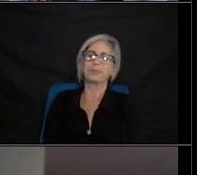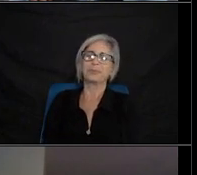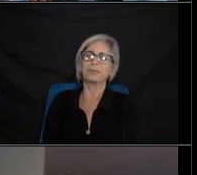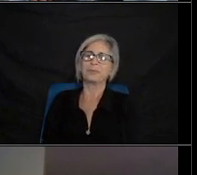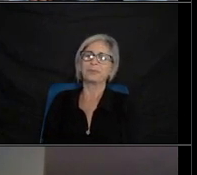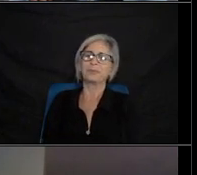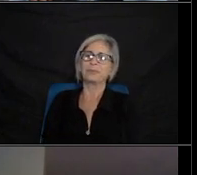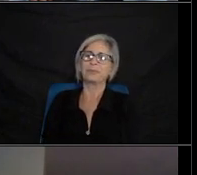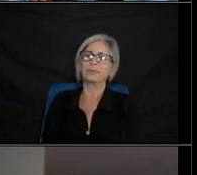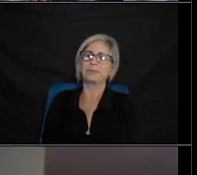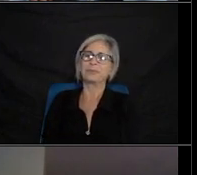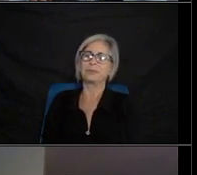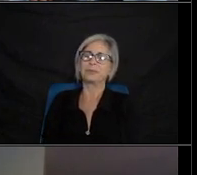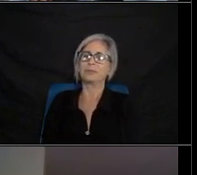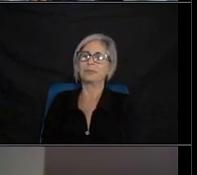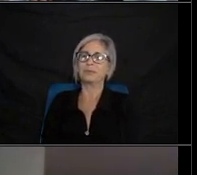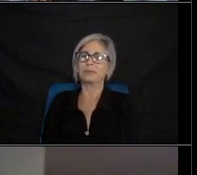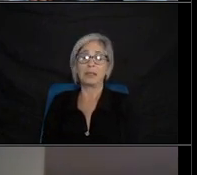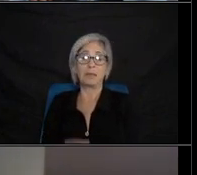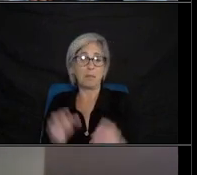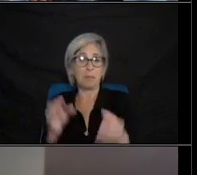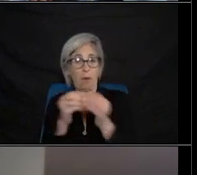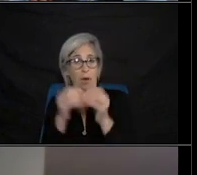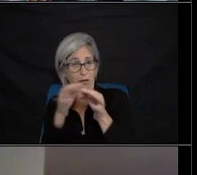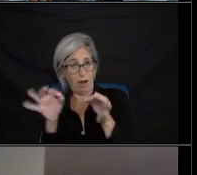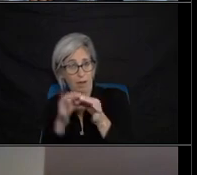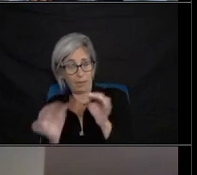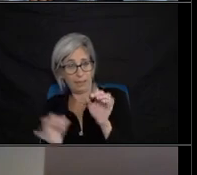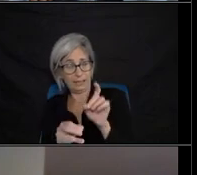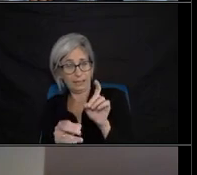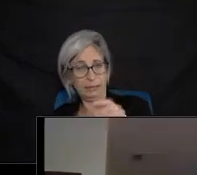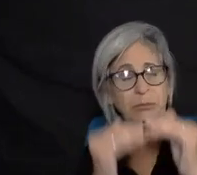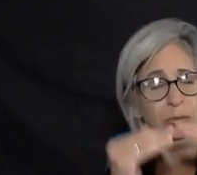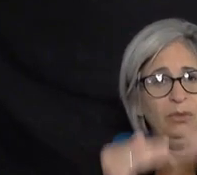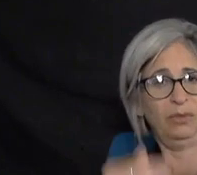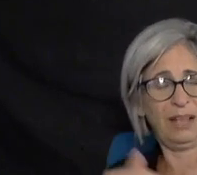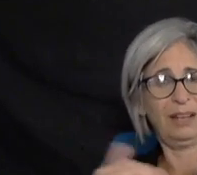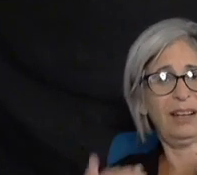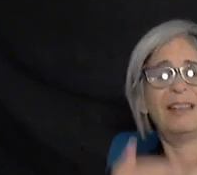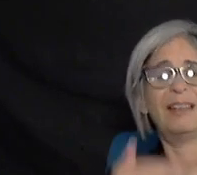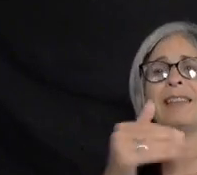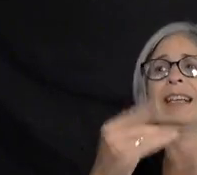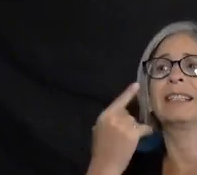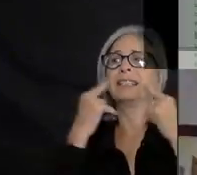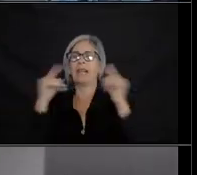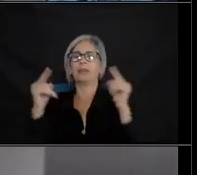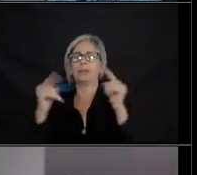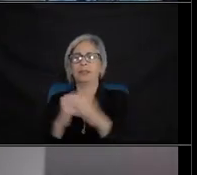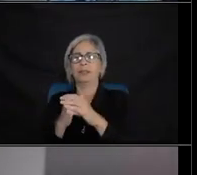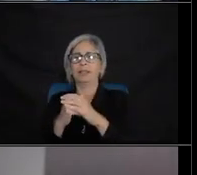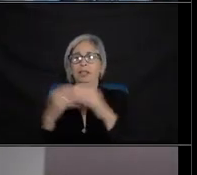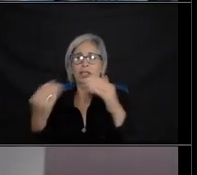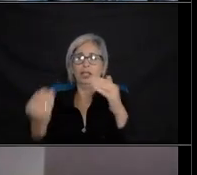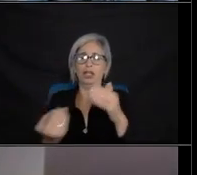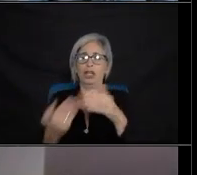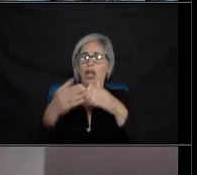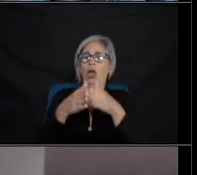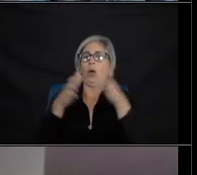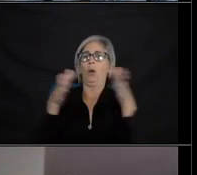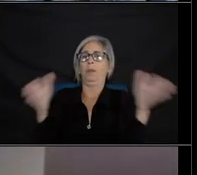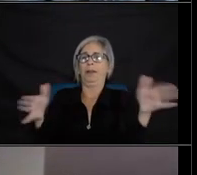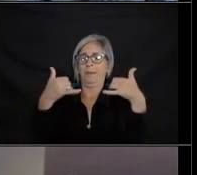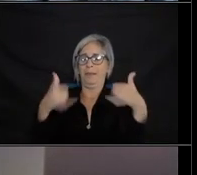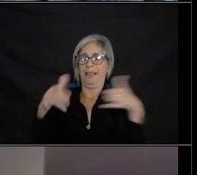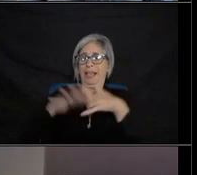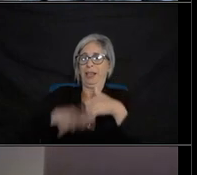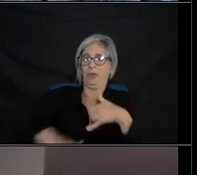All right. Seeing no further comments, we'll move on to our next announcement, which is the grand opening of the playground